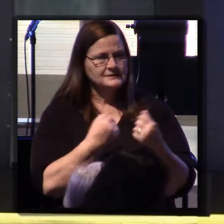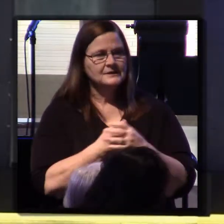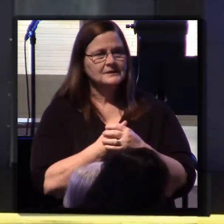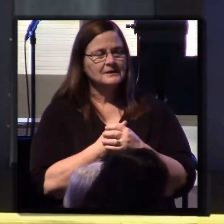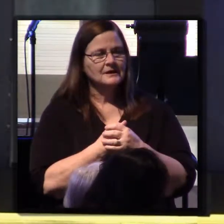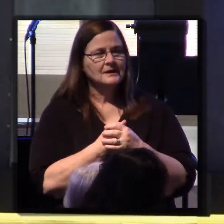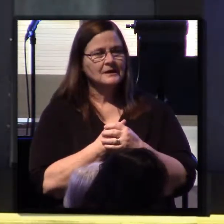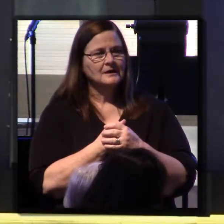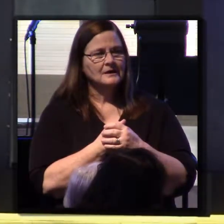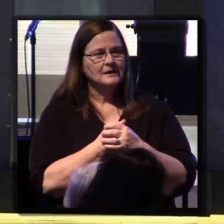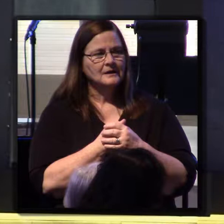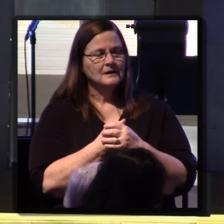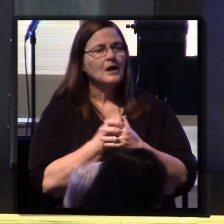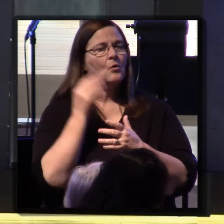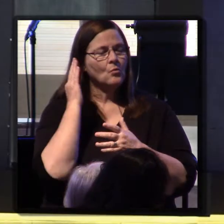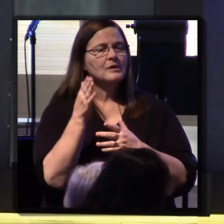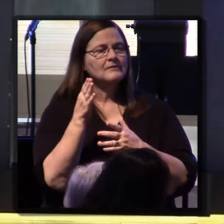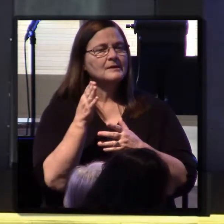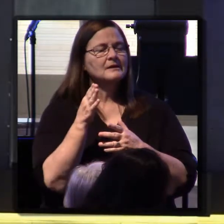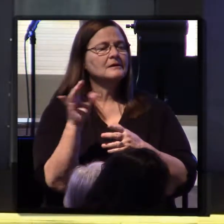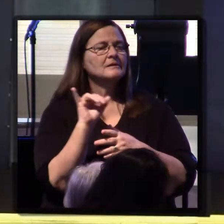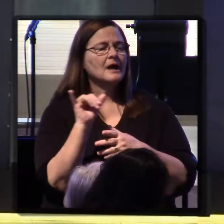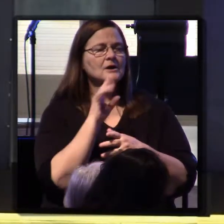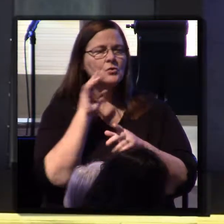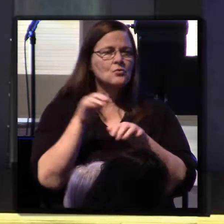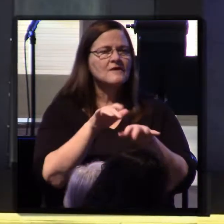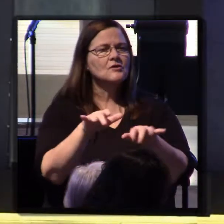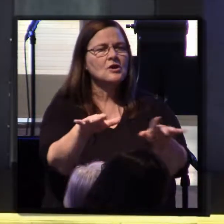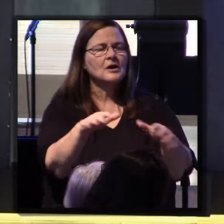shalom, your wholeness